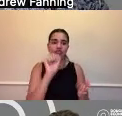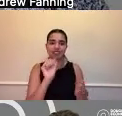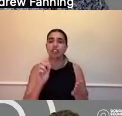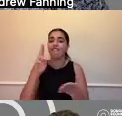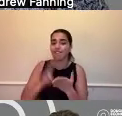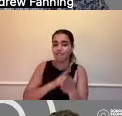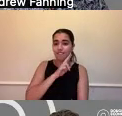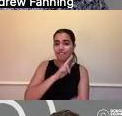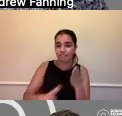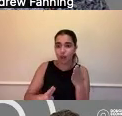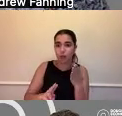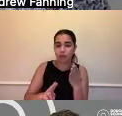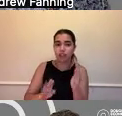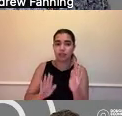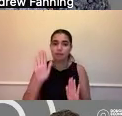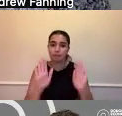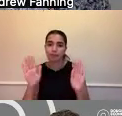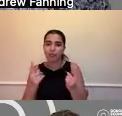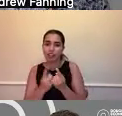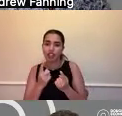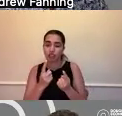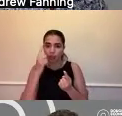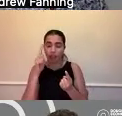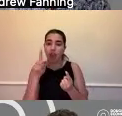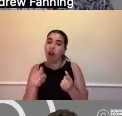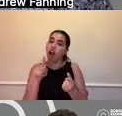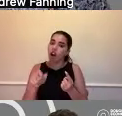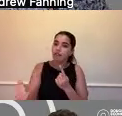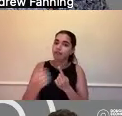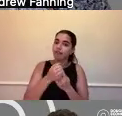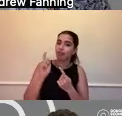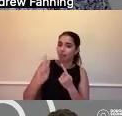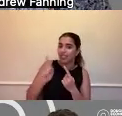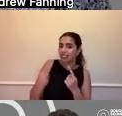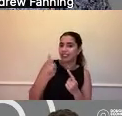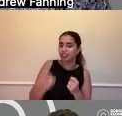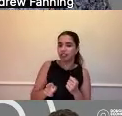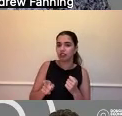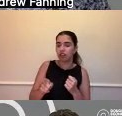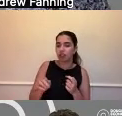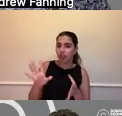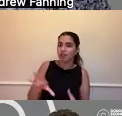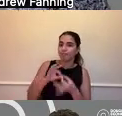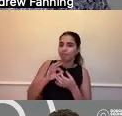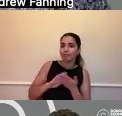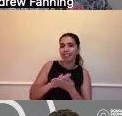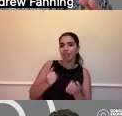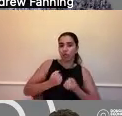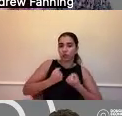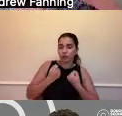the things that they find resonate more or less with them. And I believe I set it so that there